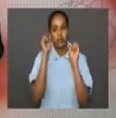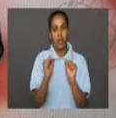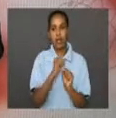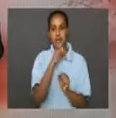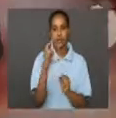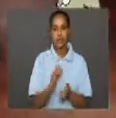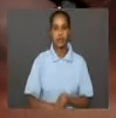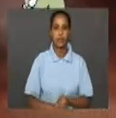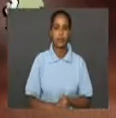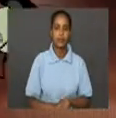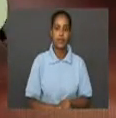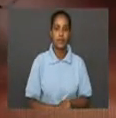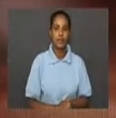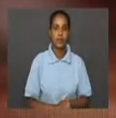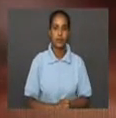can.